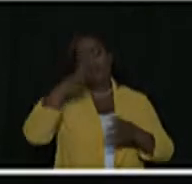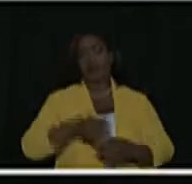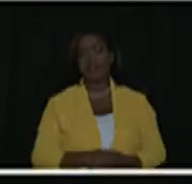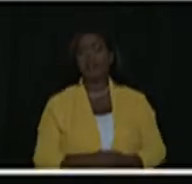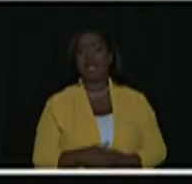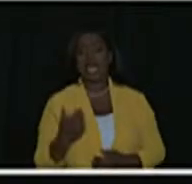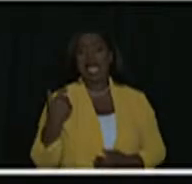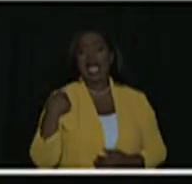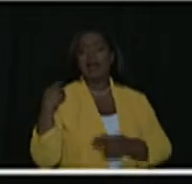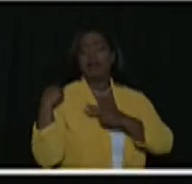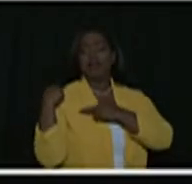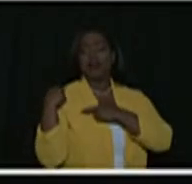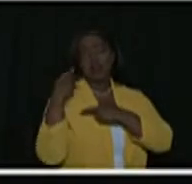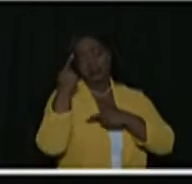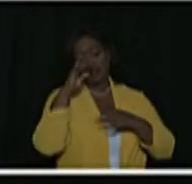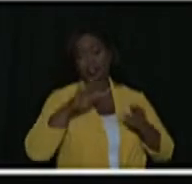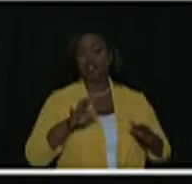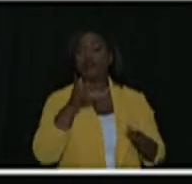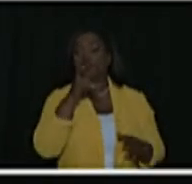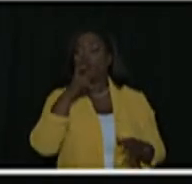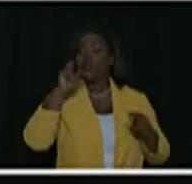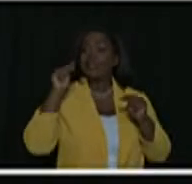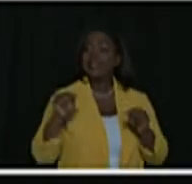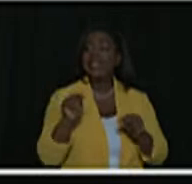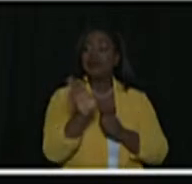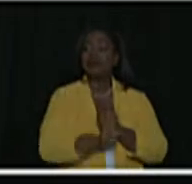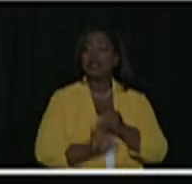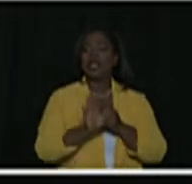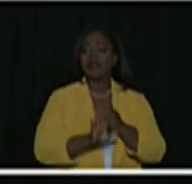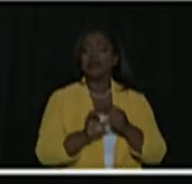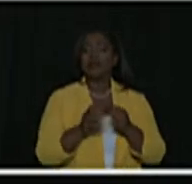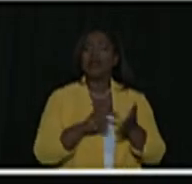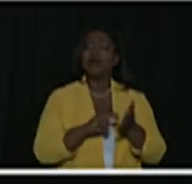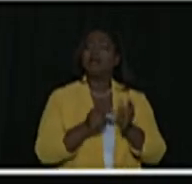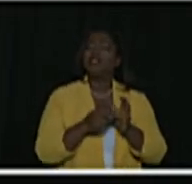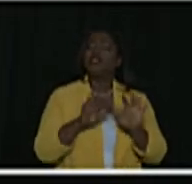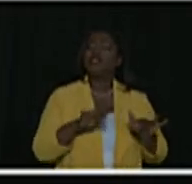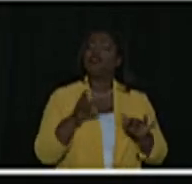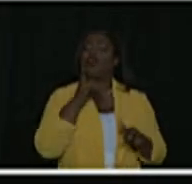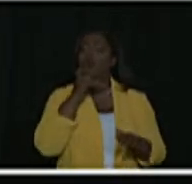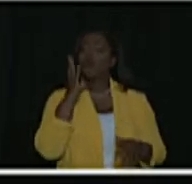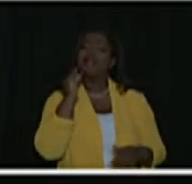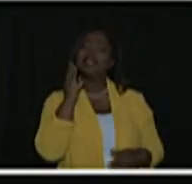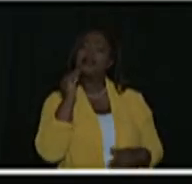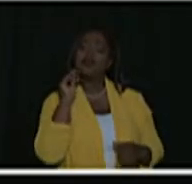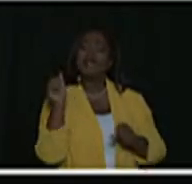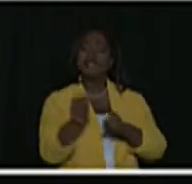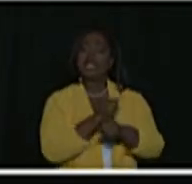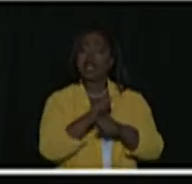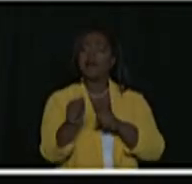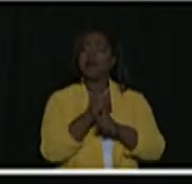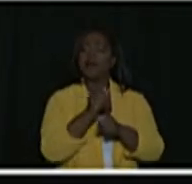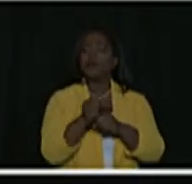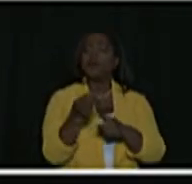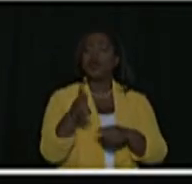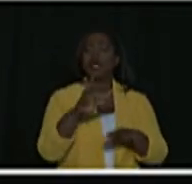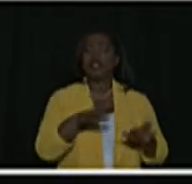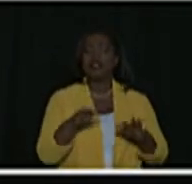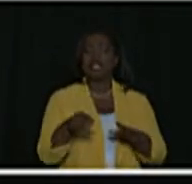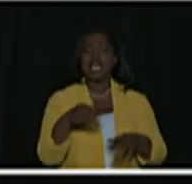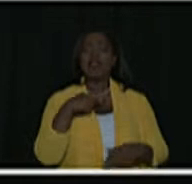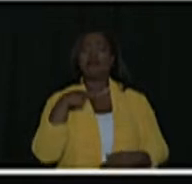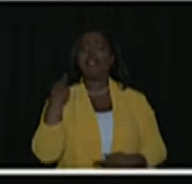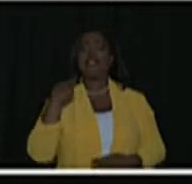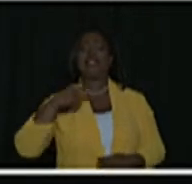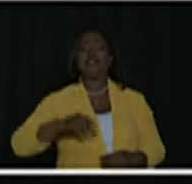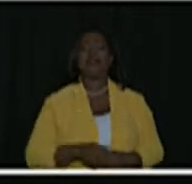in need of care and protection. These are children who have been abused, abandoned, neglected, or otherwise at risk.